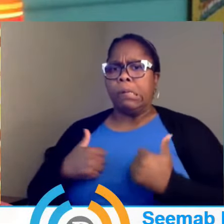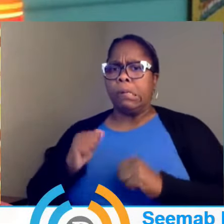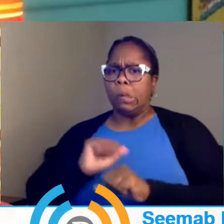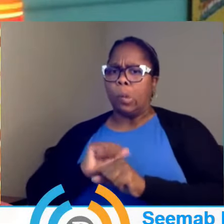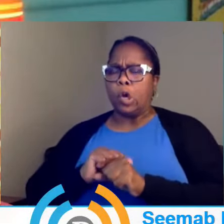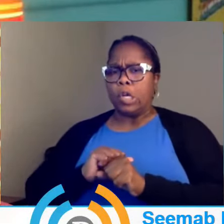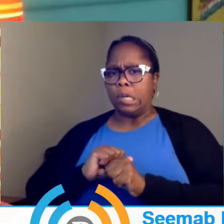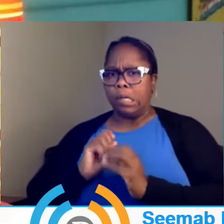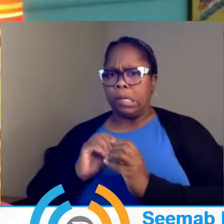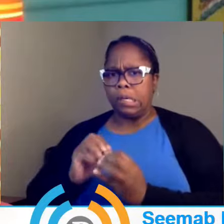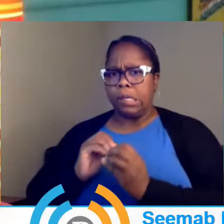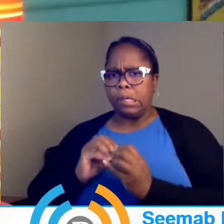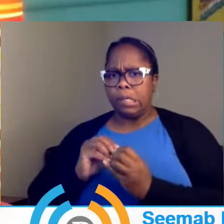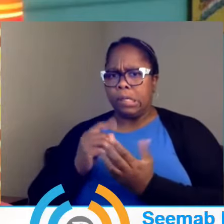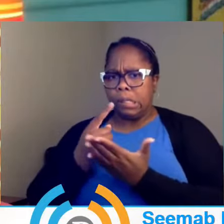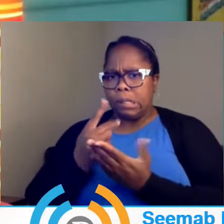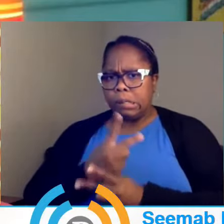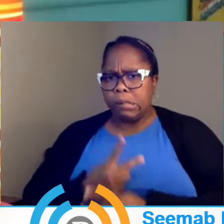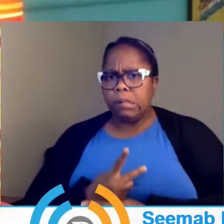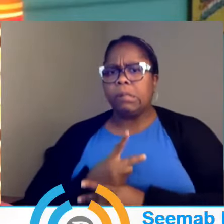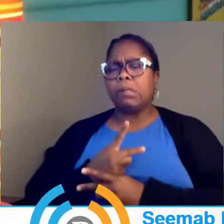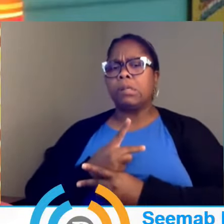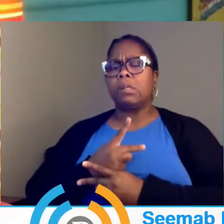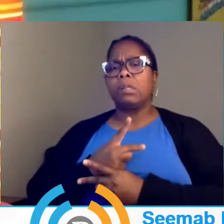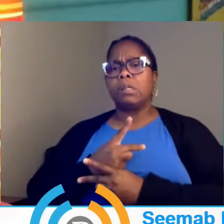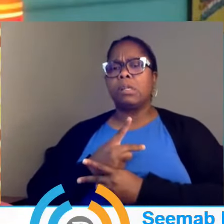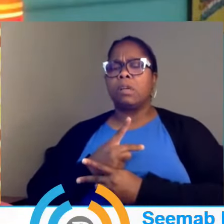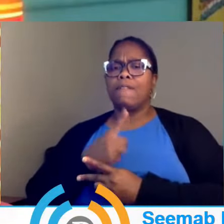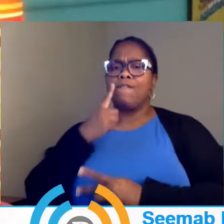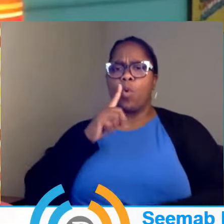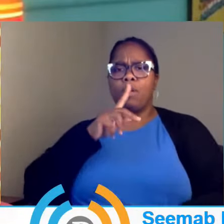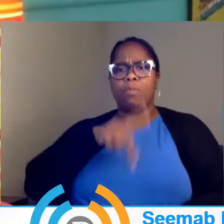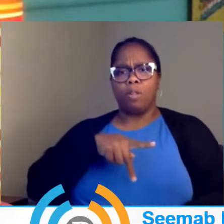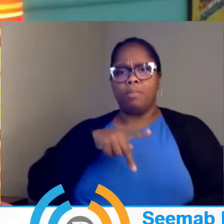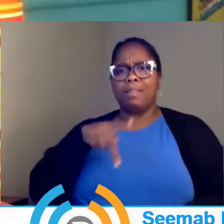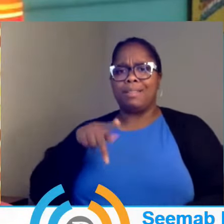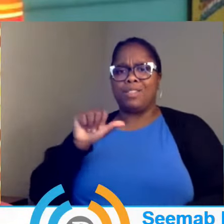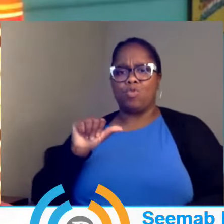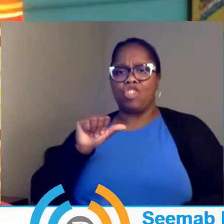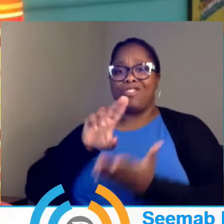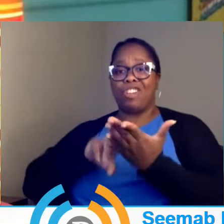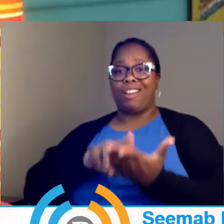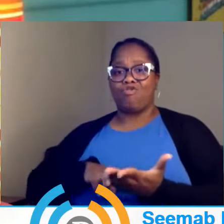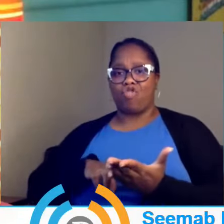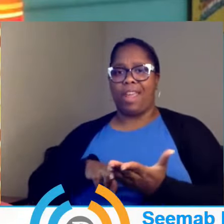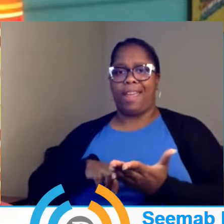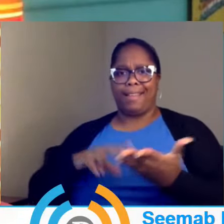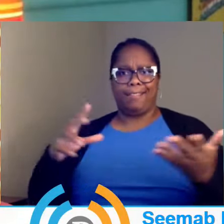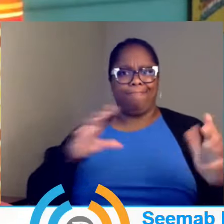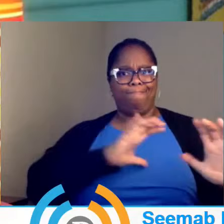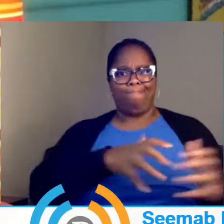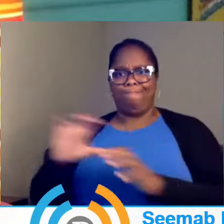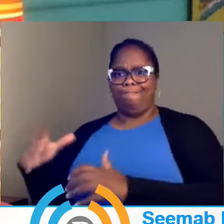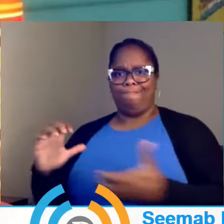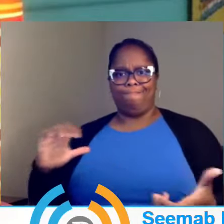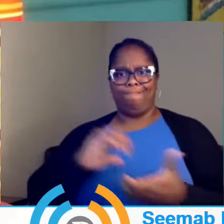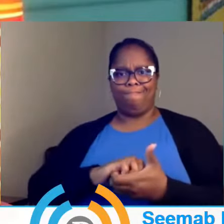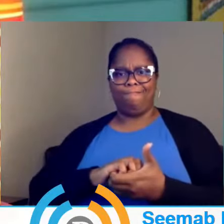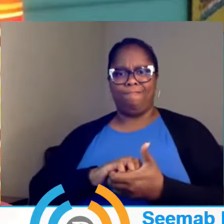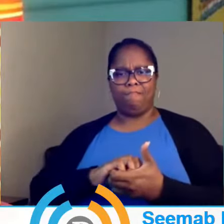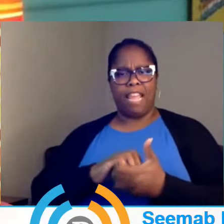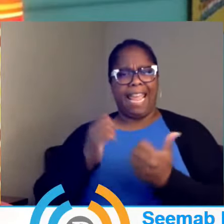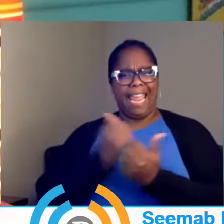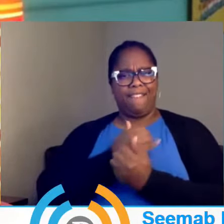this on the talks of the Portland Police Association contract. I think everyone should pay attention. This contract